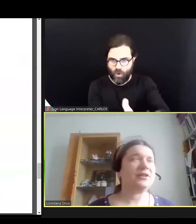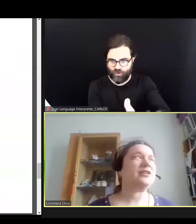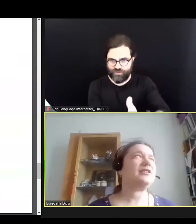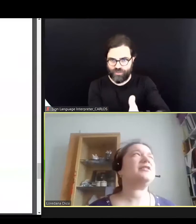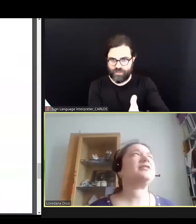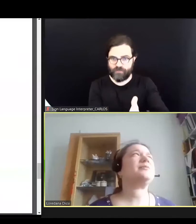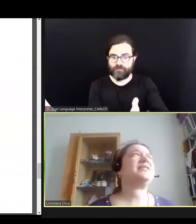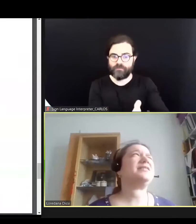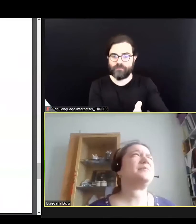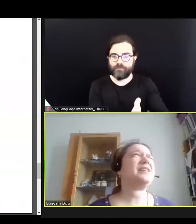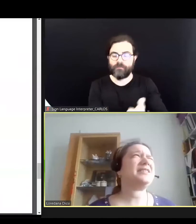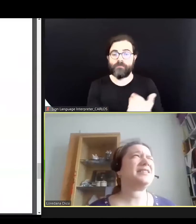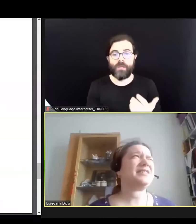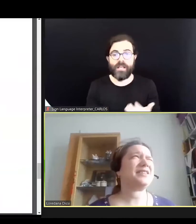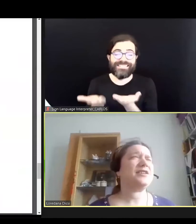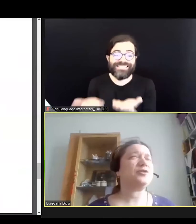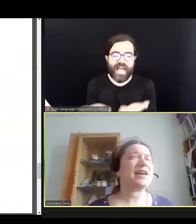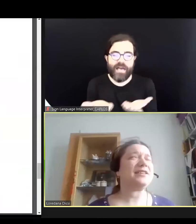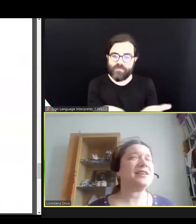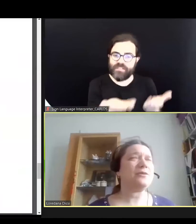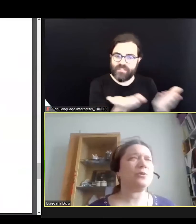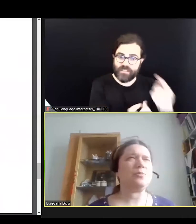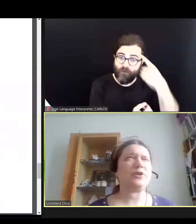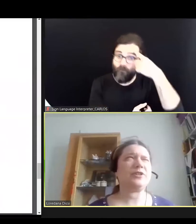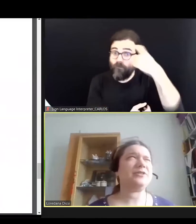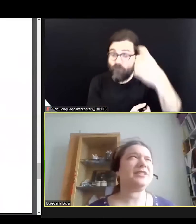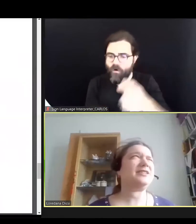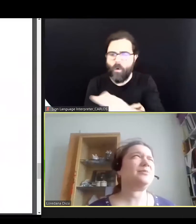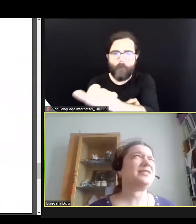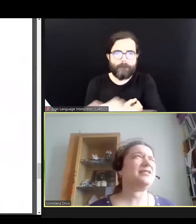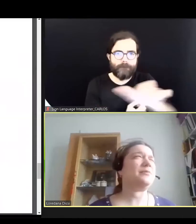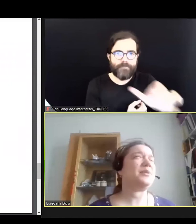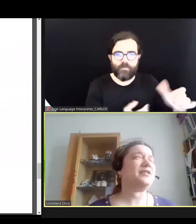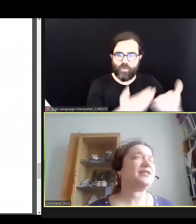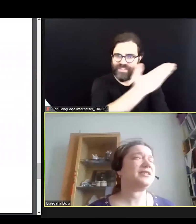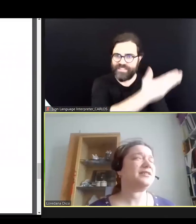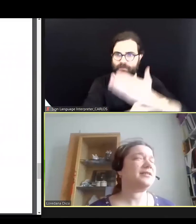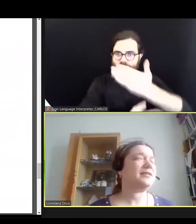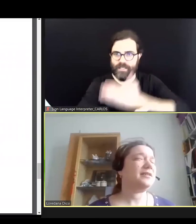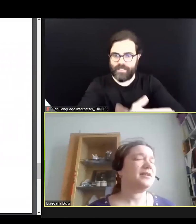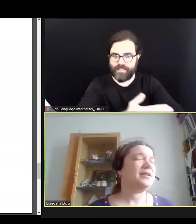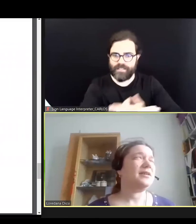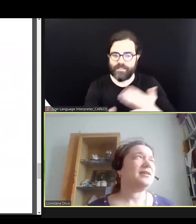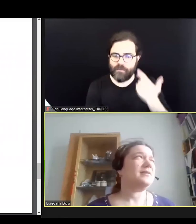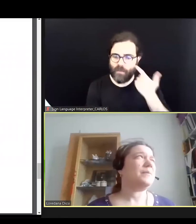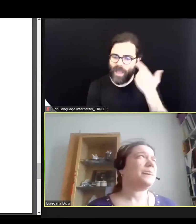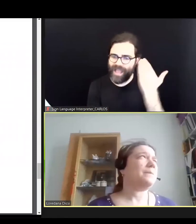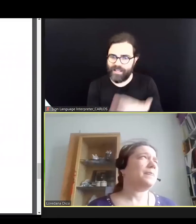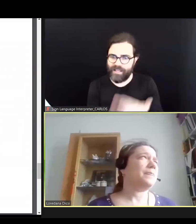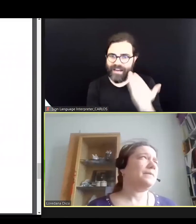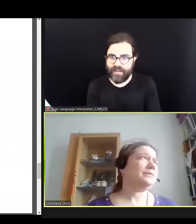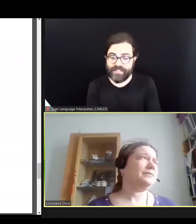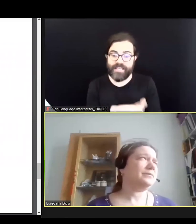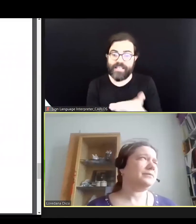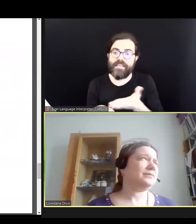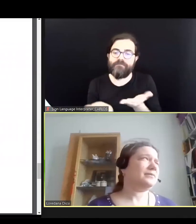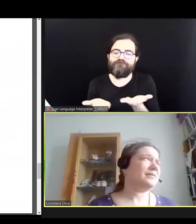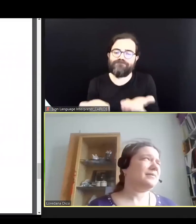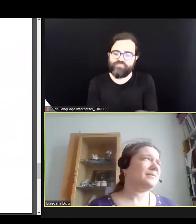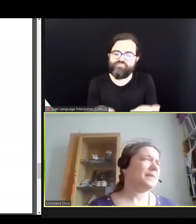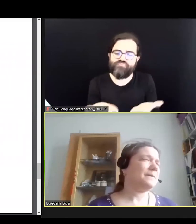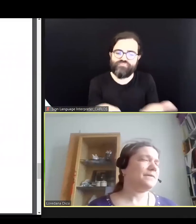possible. This is possible if people, they think